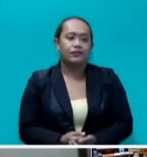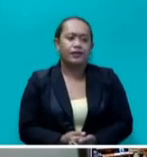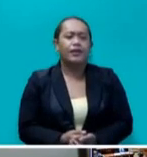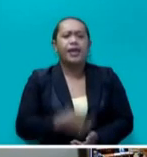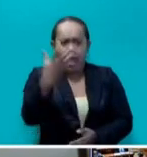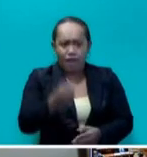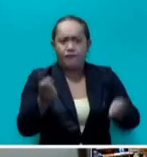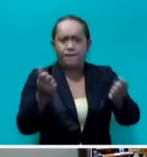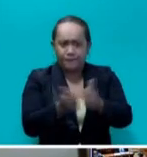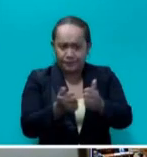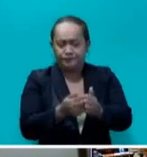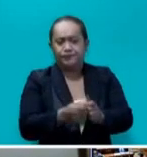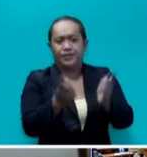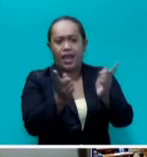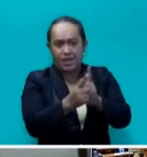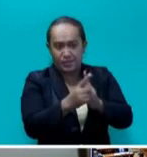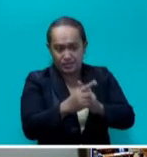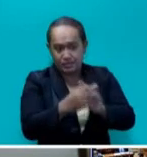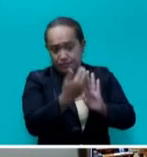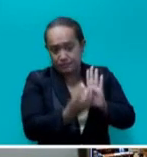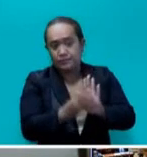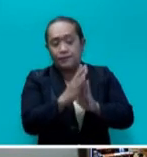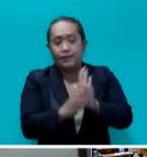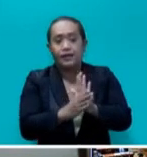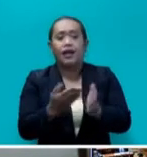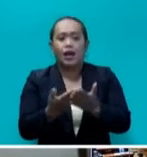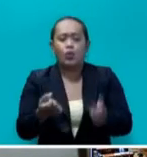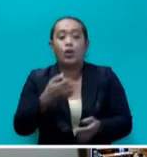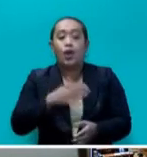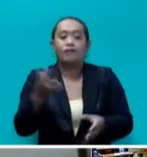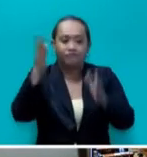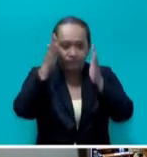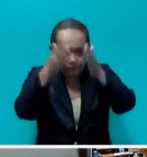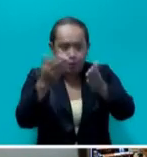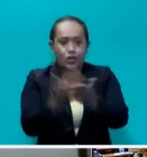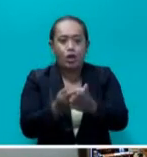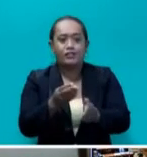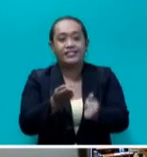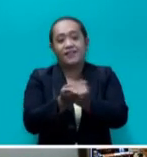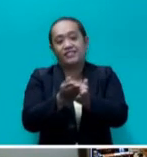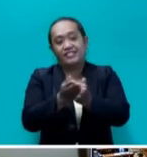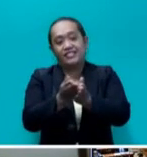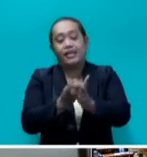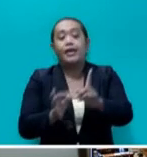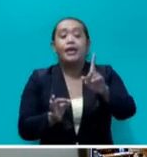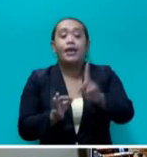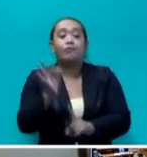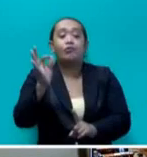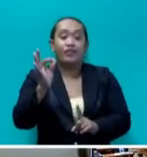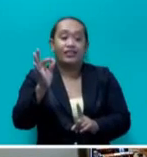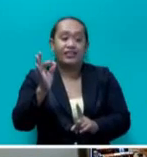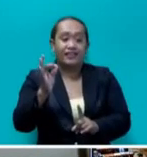in the bill, these changes are largely administrative and service-driven, and will have the overall effect of improving the services of the Fiji Revenue and